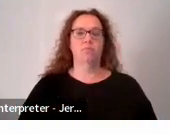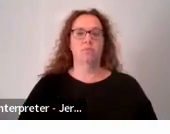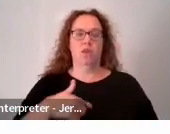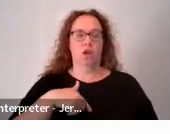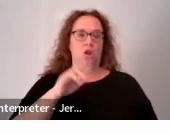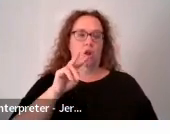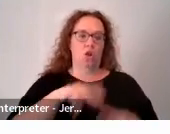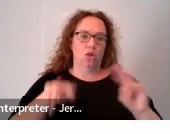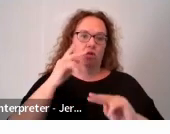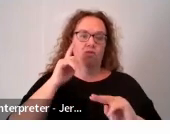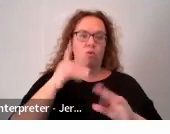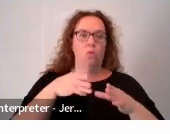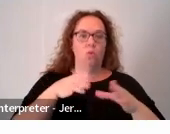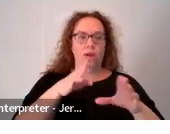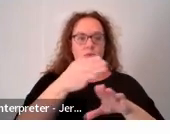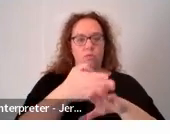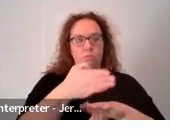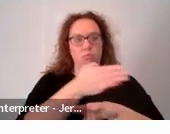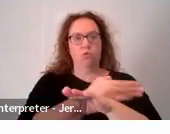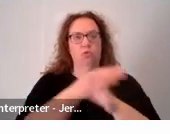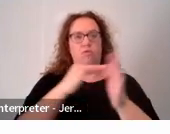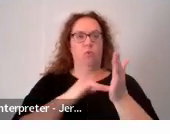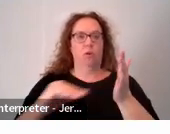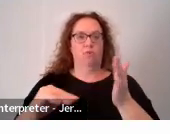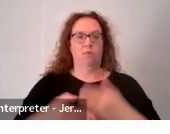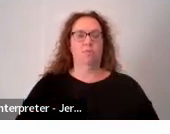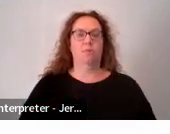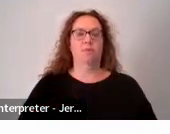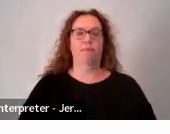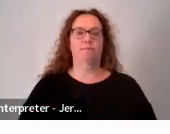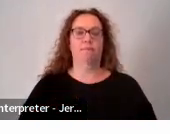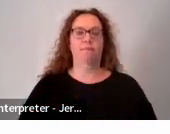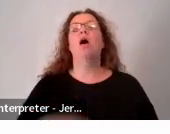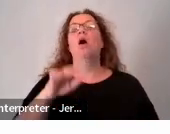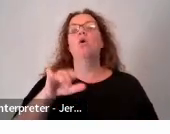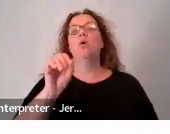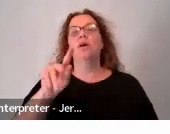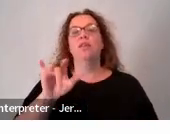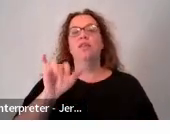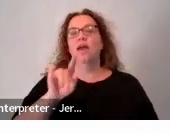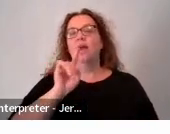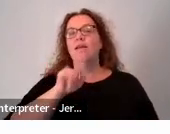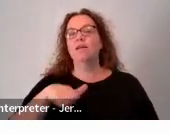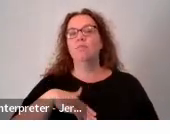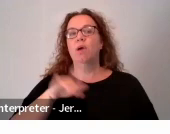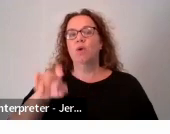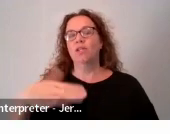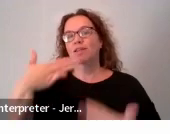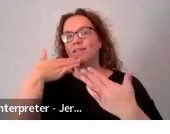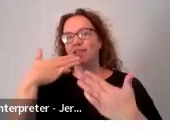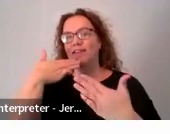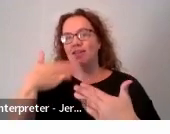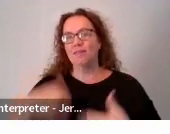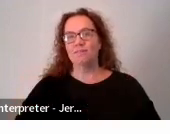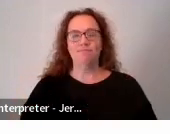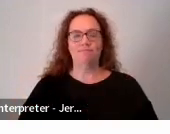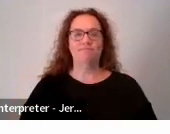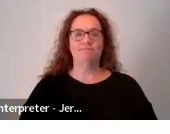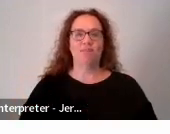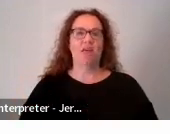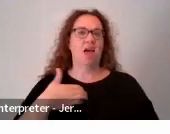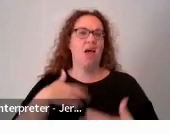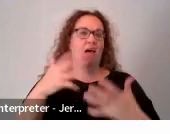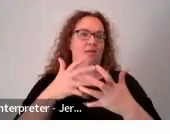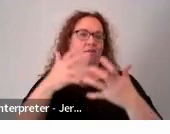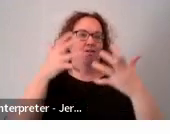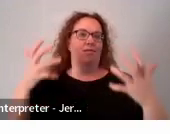ways to improve the waiver. Well, yeah, that answers my question. I appreciate it. Thank you. There's a lot of people involved, Tom.